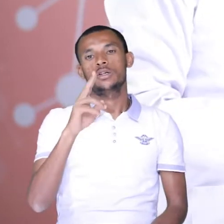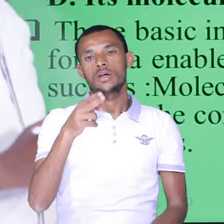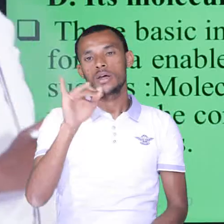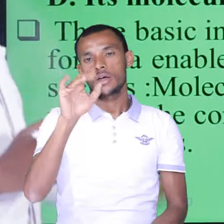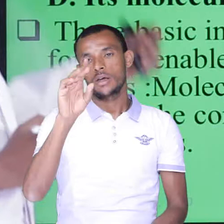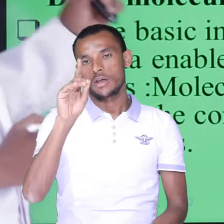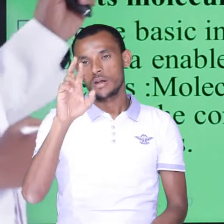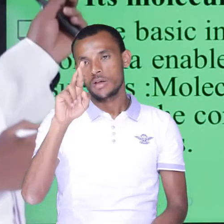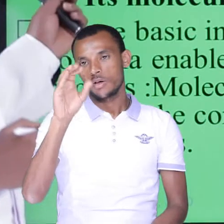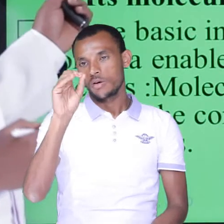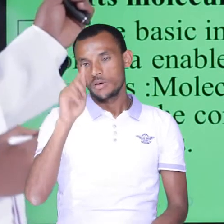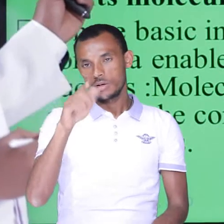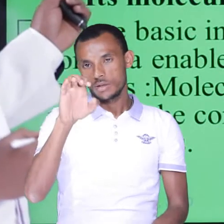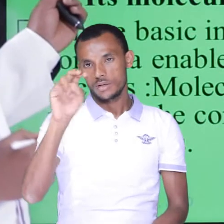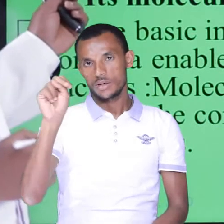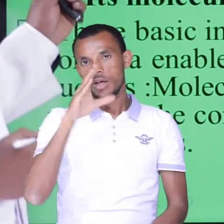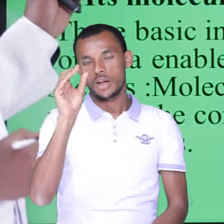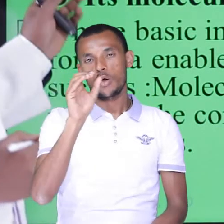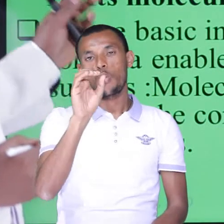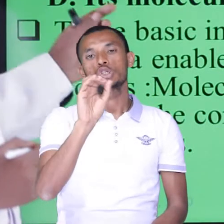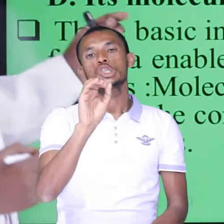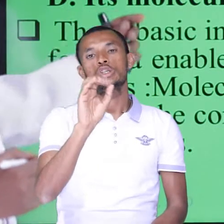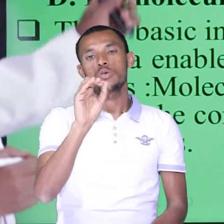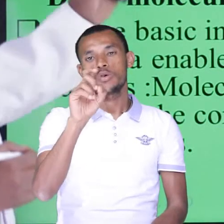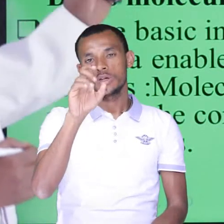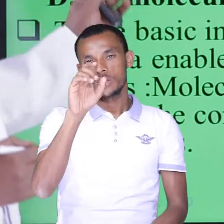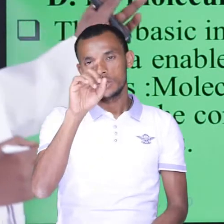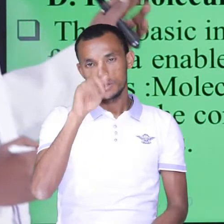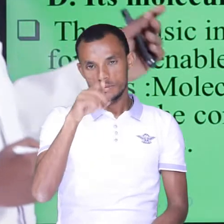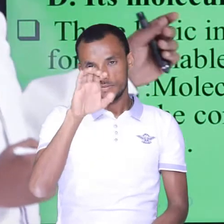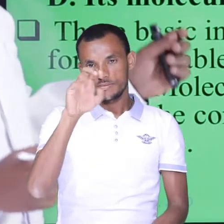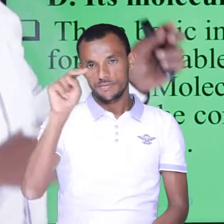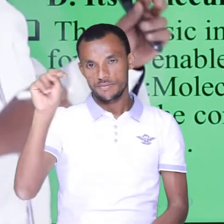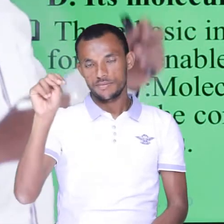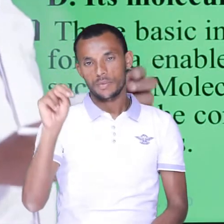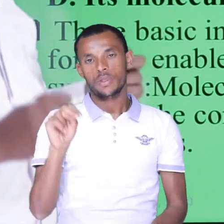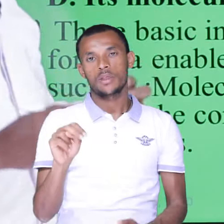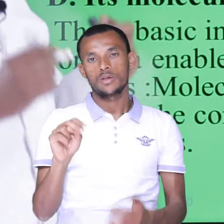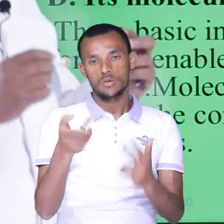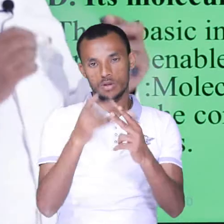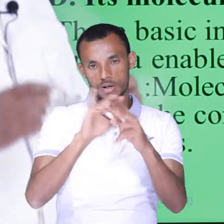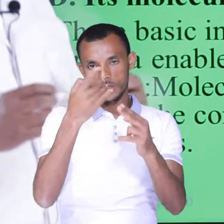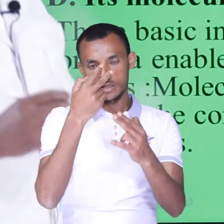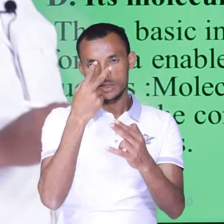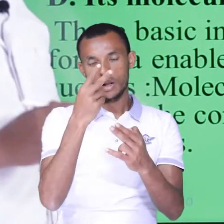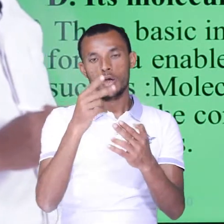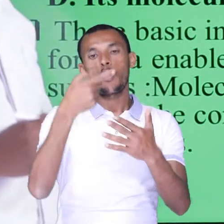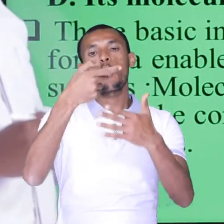The third one, or C, in what